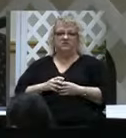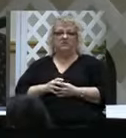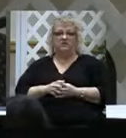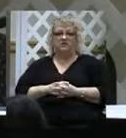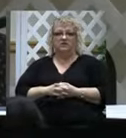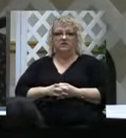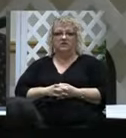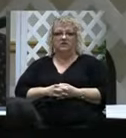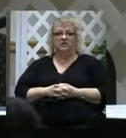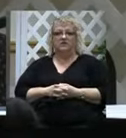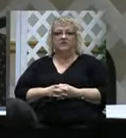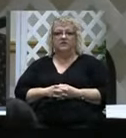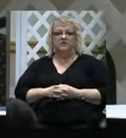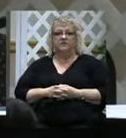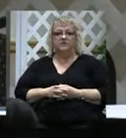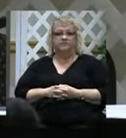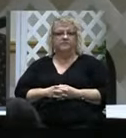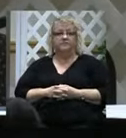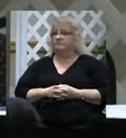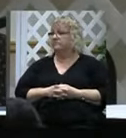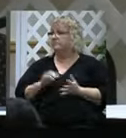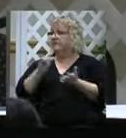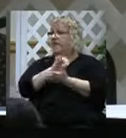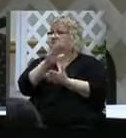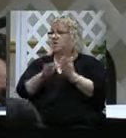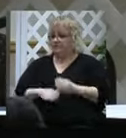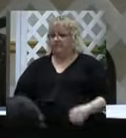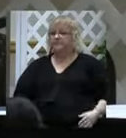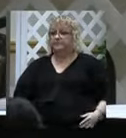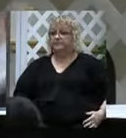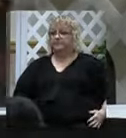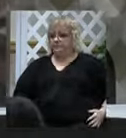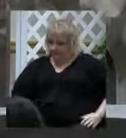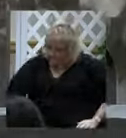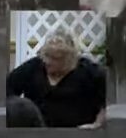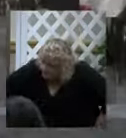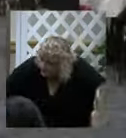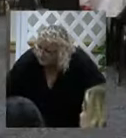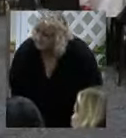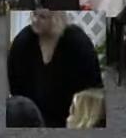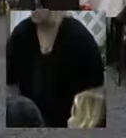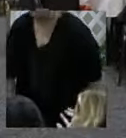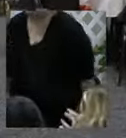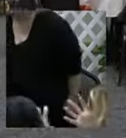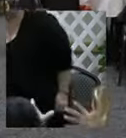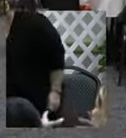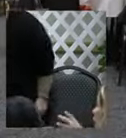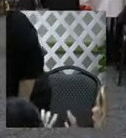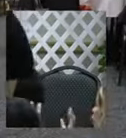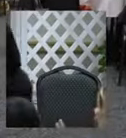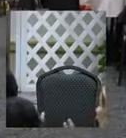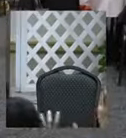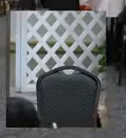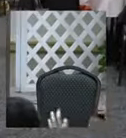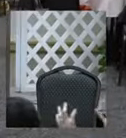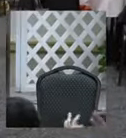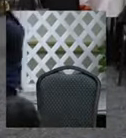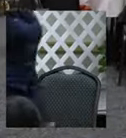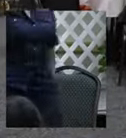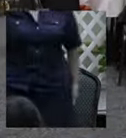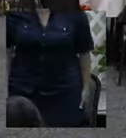Okay? Okay, and that's really all I had, so thank you very much. Great. Thank you,